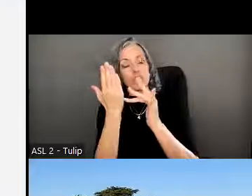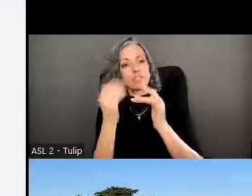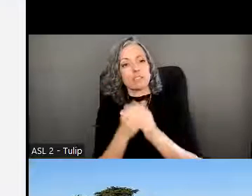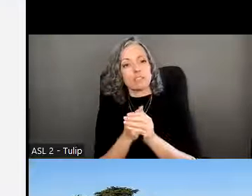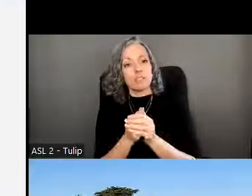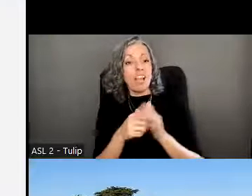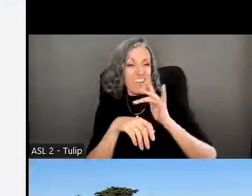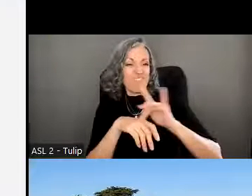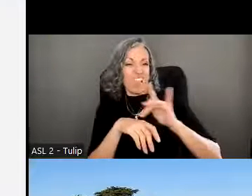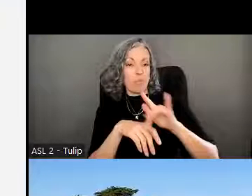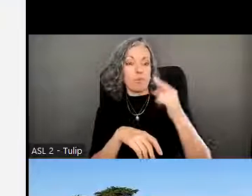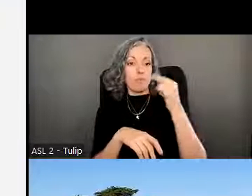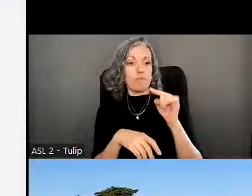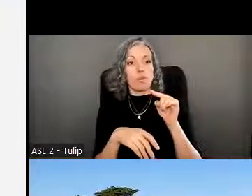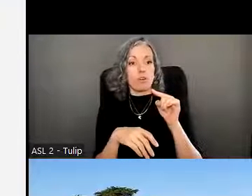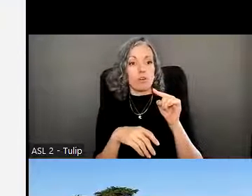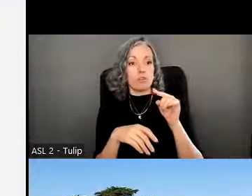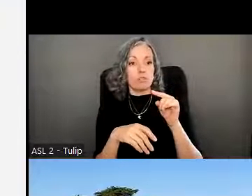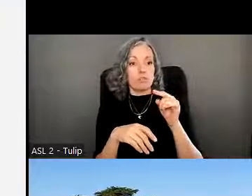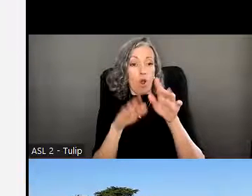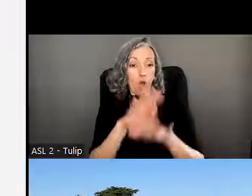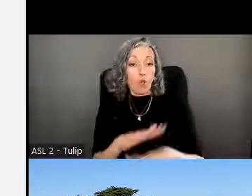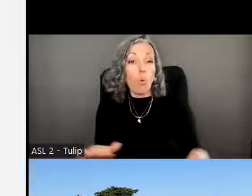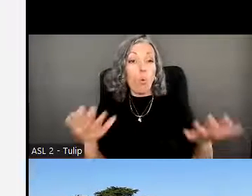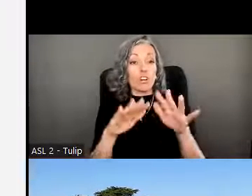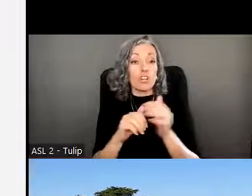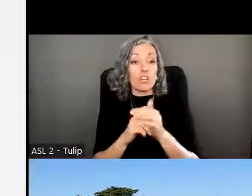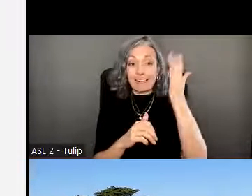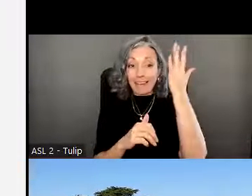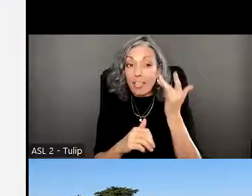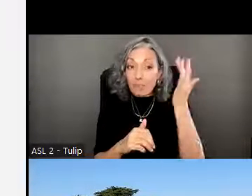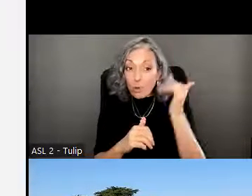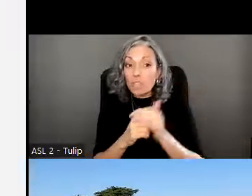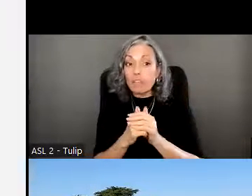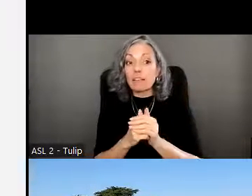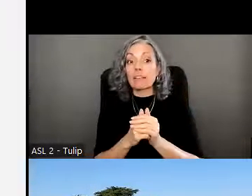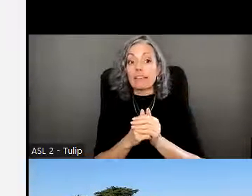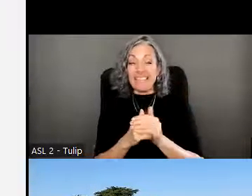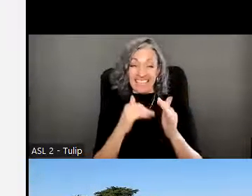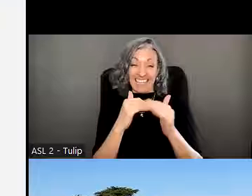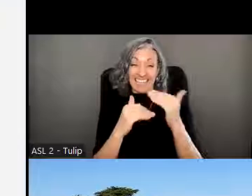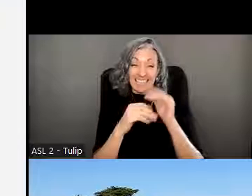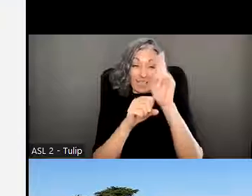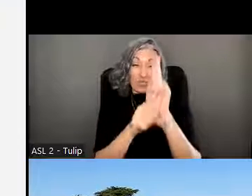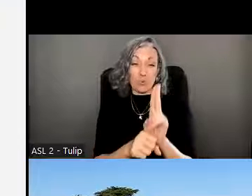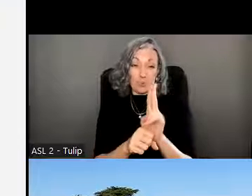were available and emerging across the state and the ease and use of